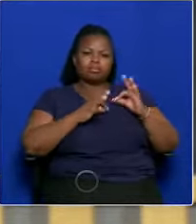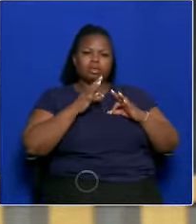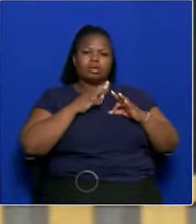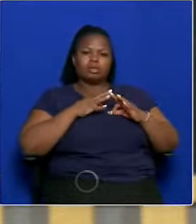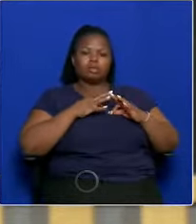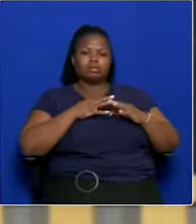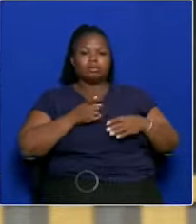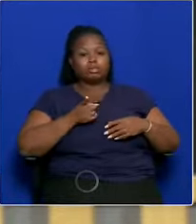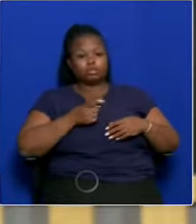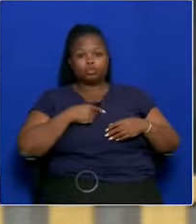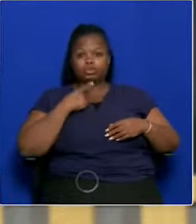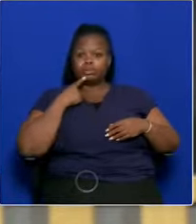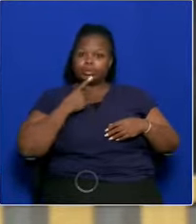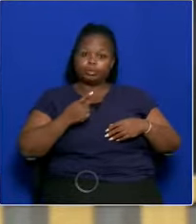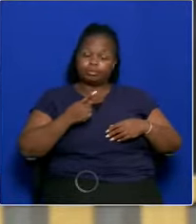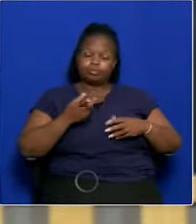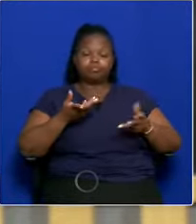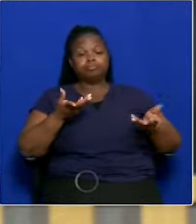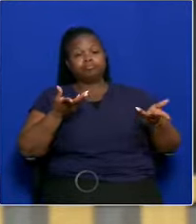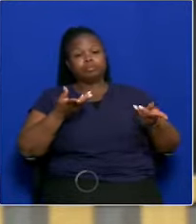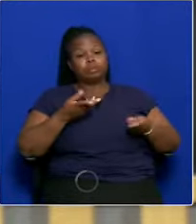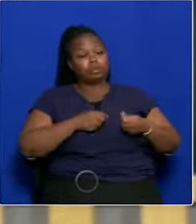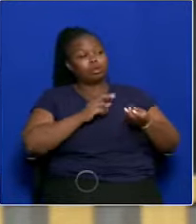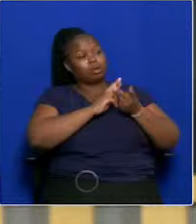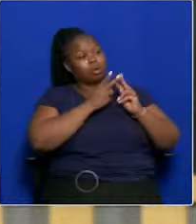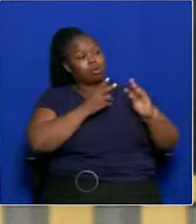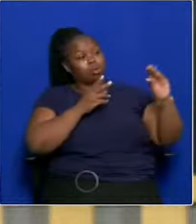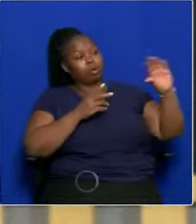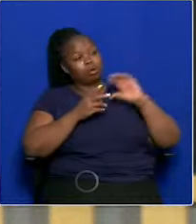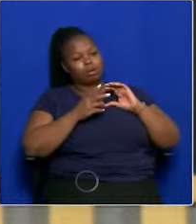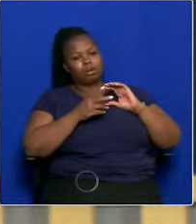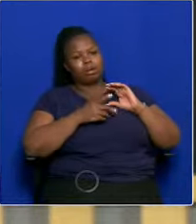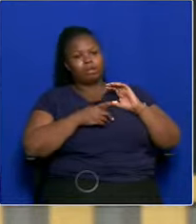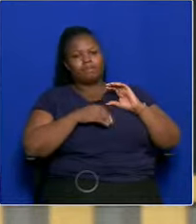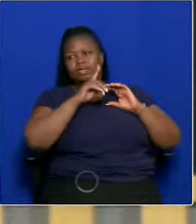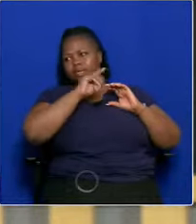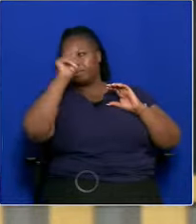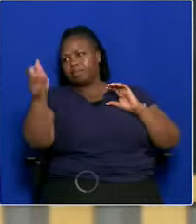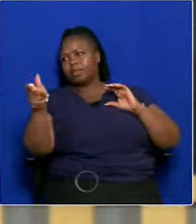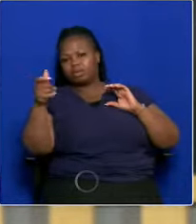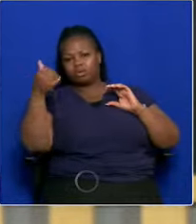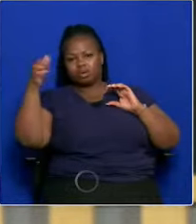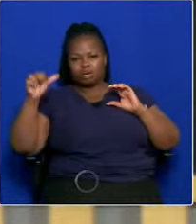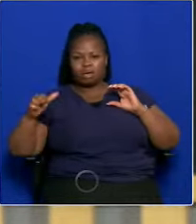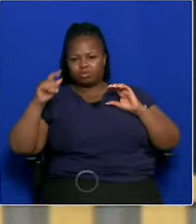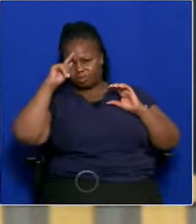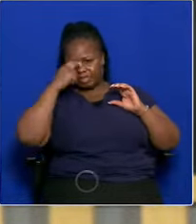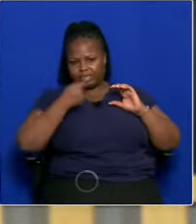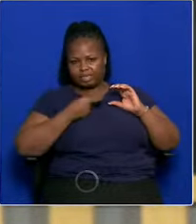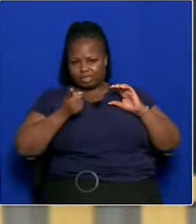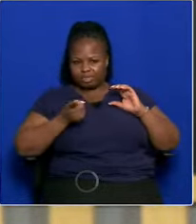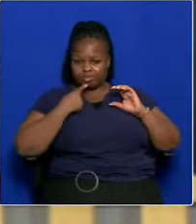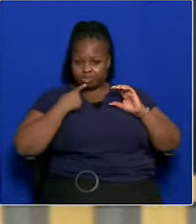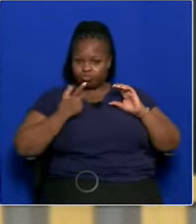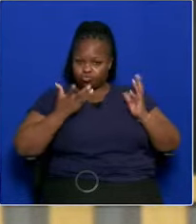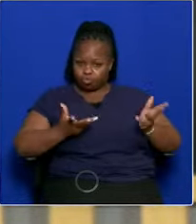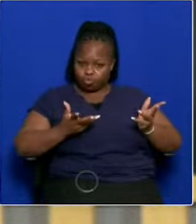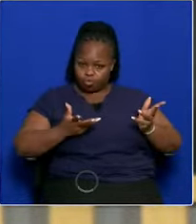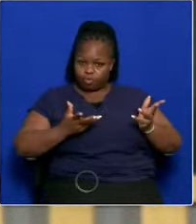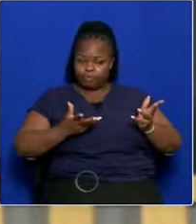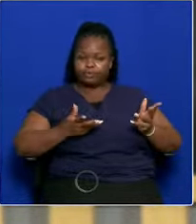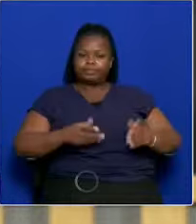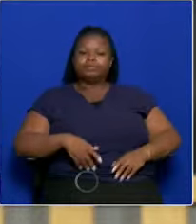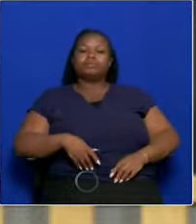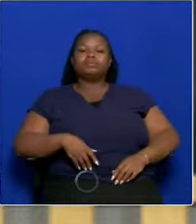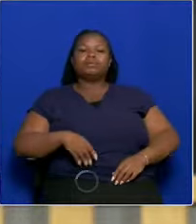to us, well, he gave me a loan and he paid it into my son's account. That's the proposition I'm making to you, that until you tell